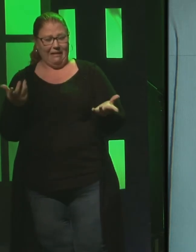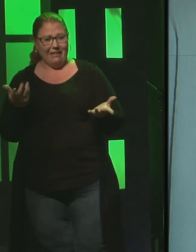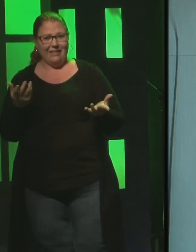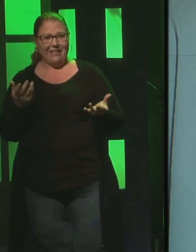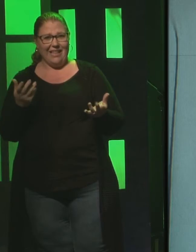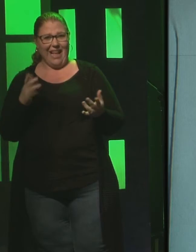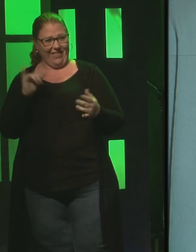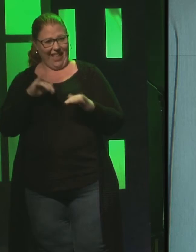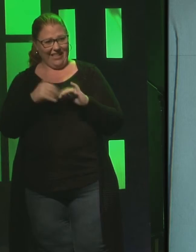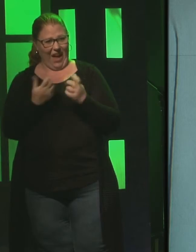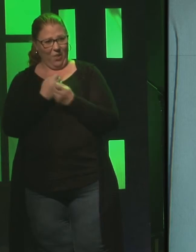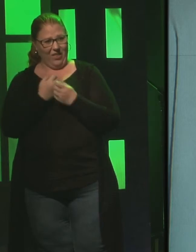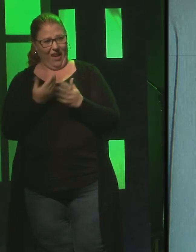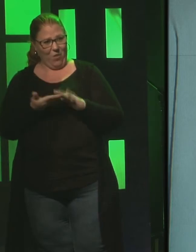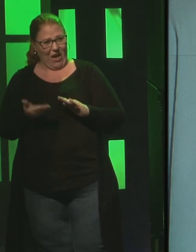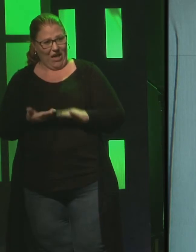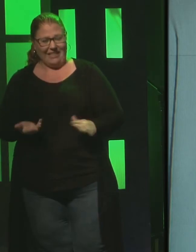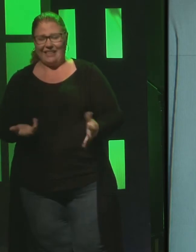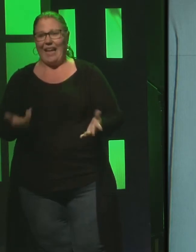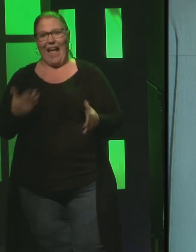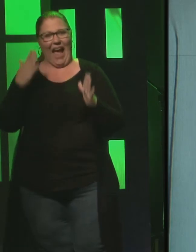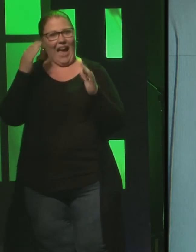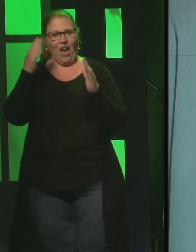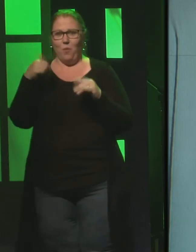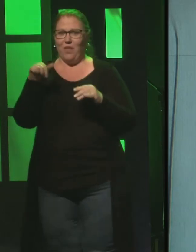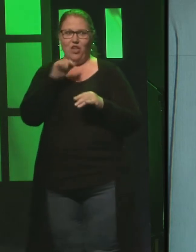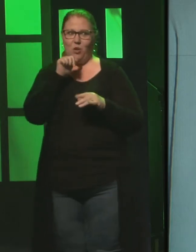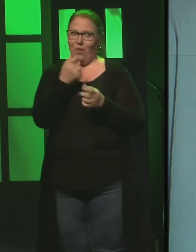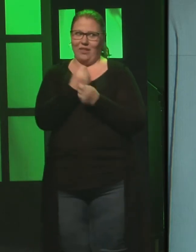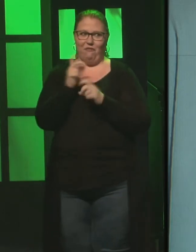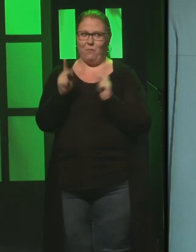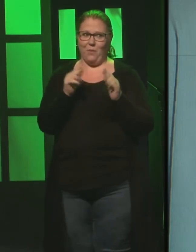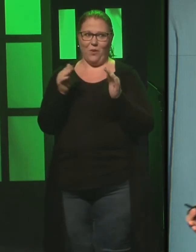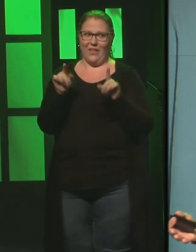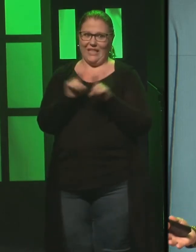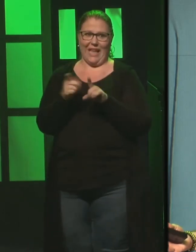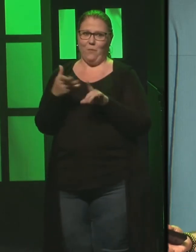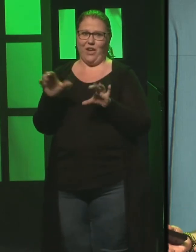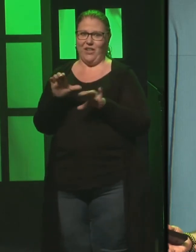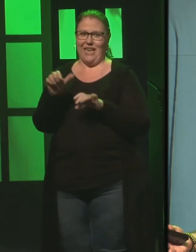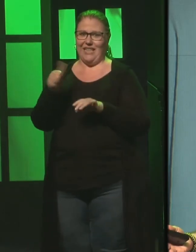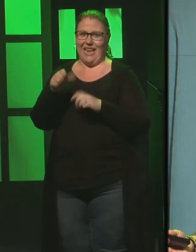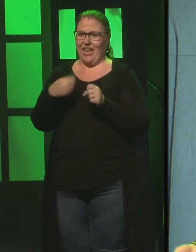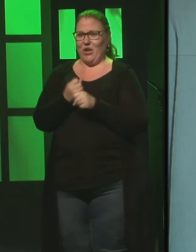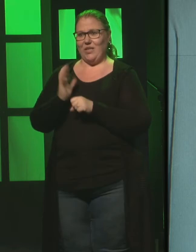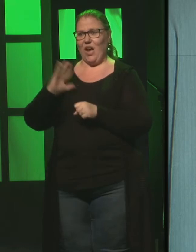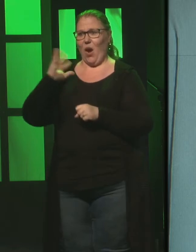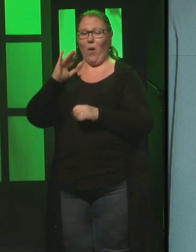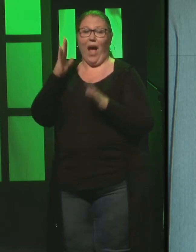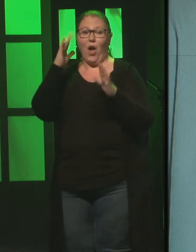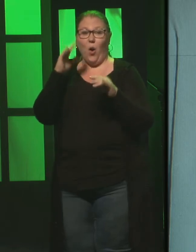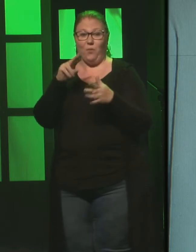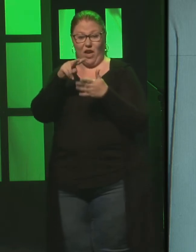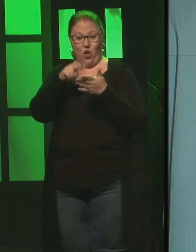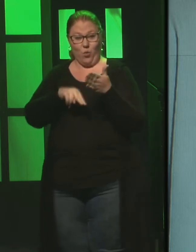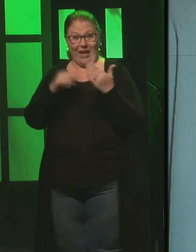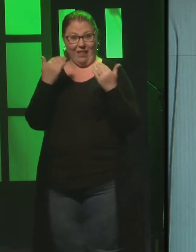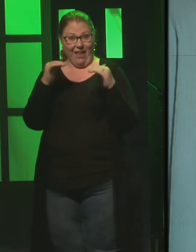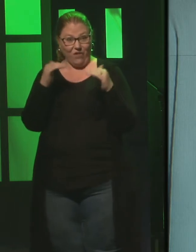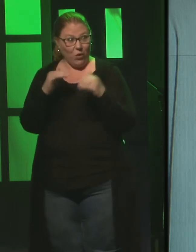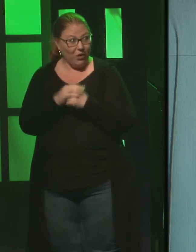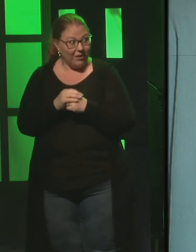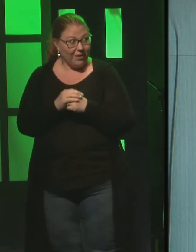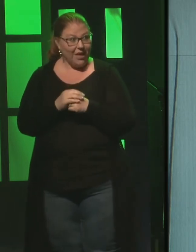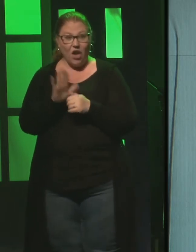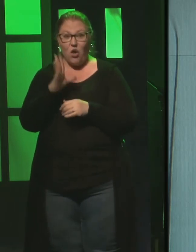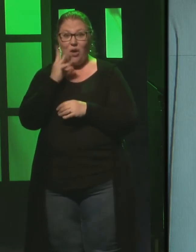how love works? I hope that you don't love people the same way you did 10 years ago. I hope that your reading level, that